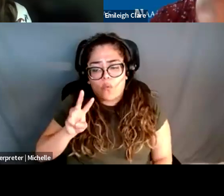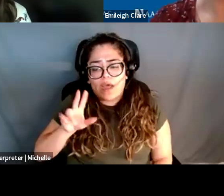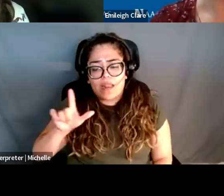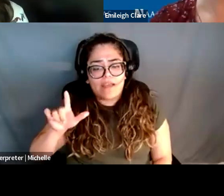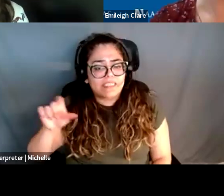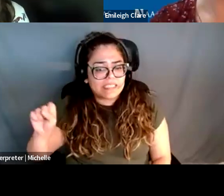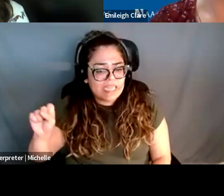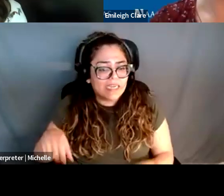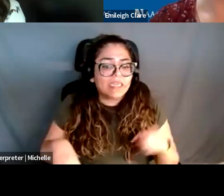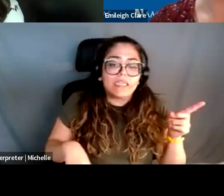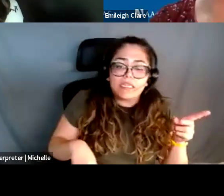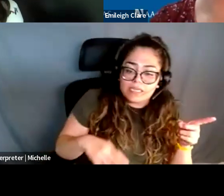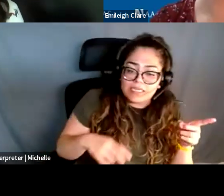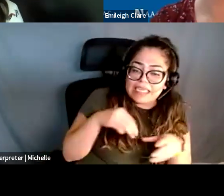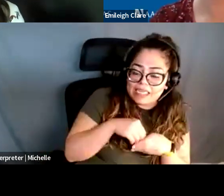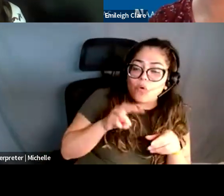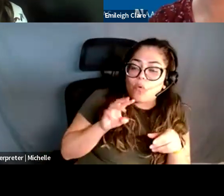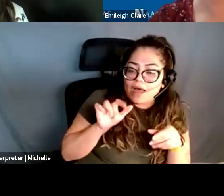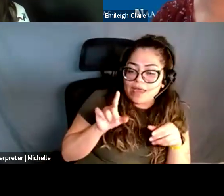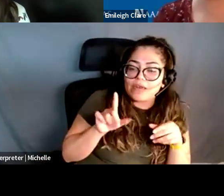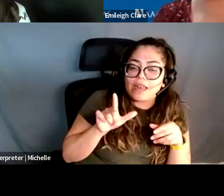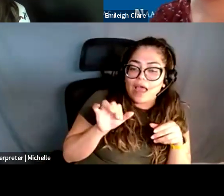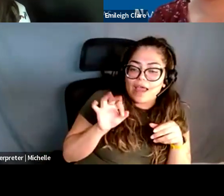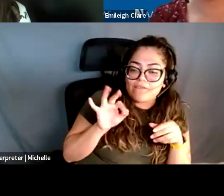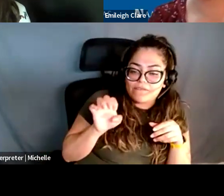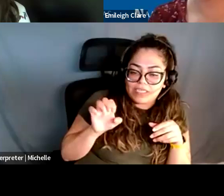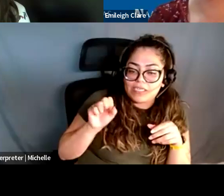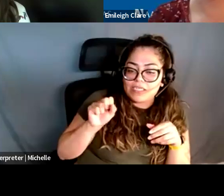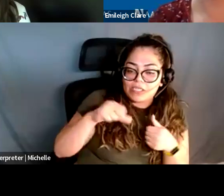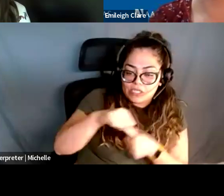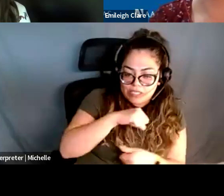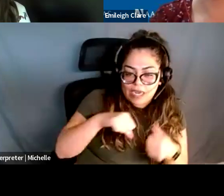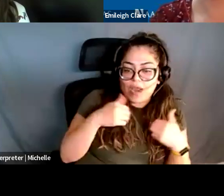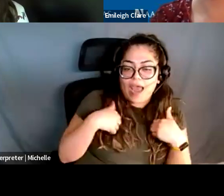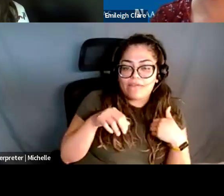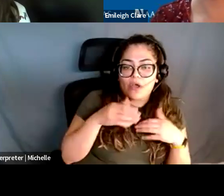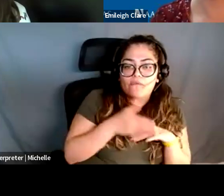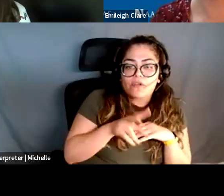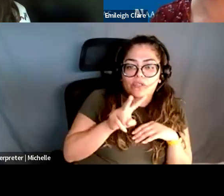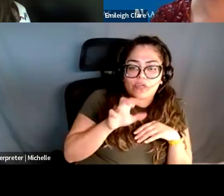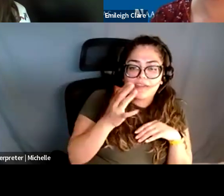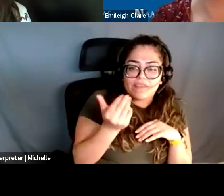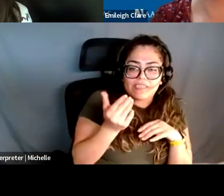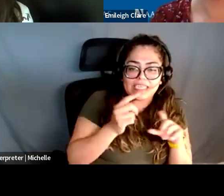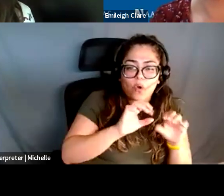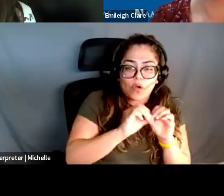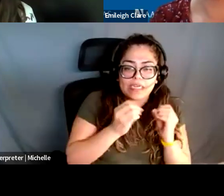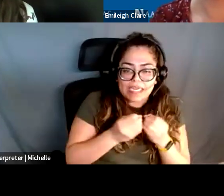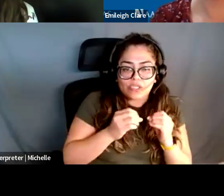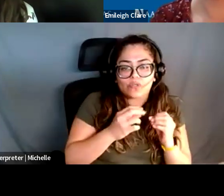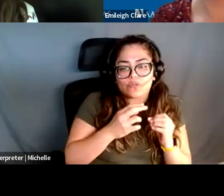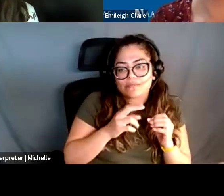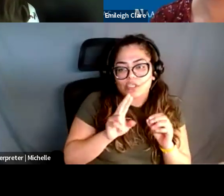the Wildlife Society, we have over 215 organization units, which include our student chapters, our state and